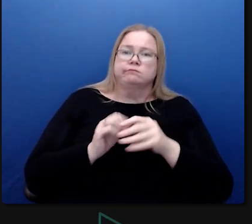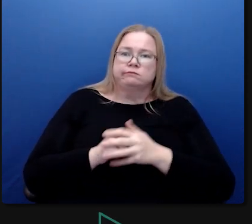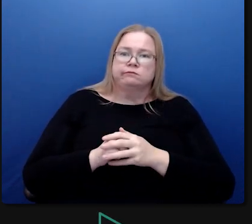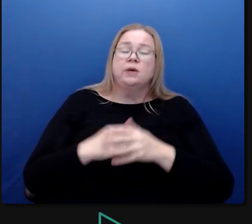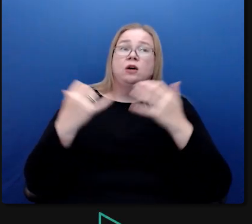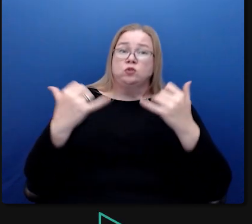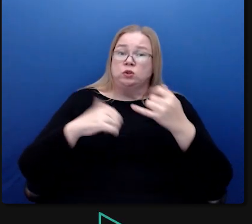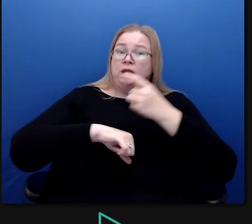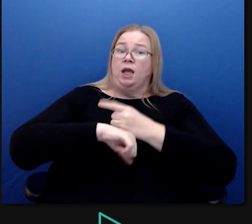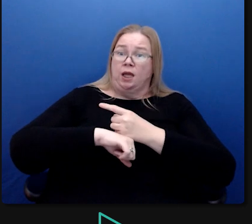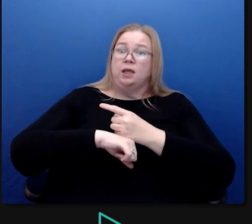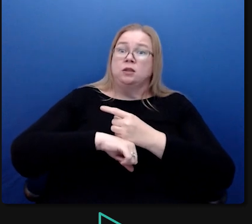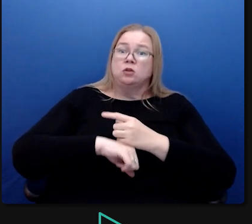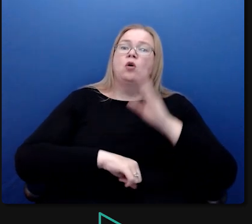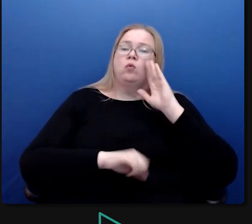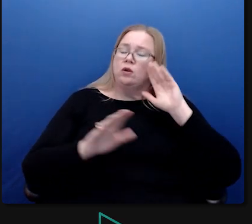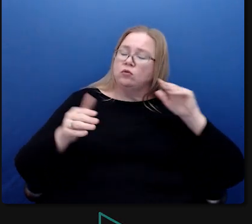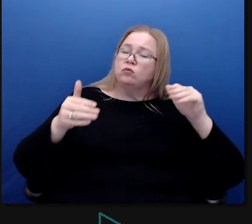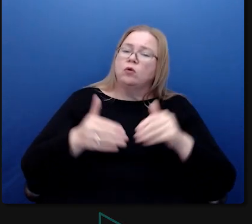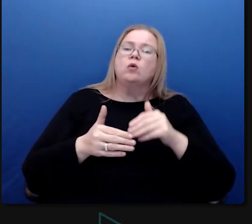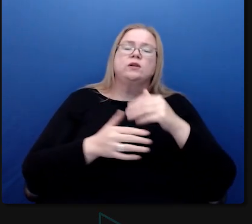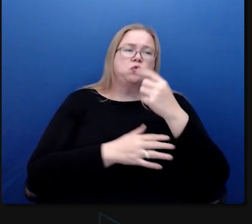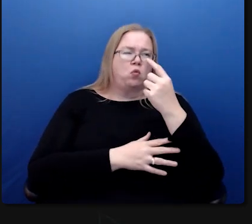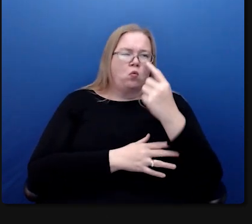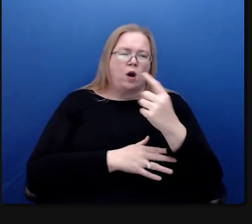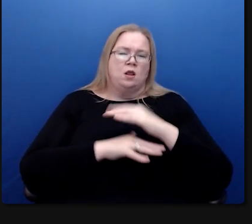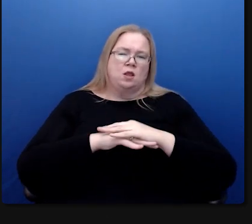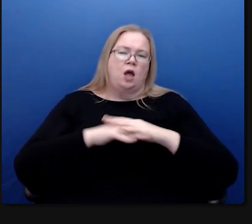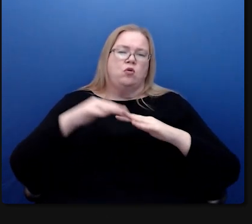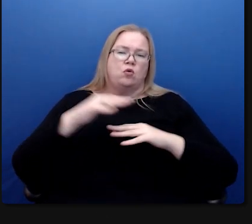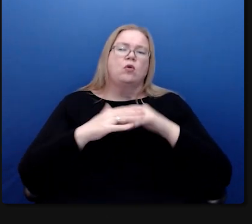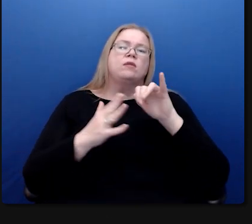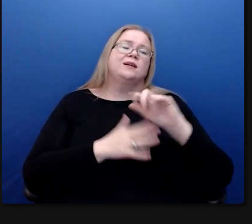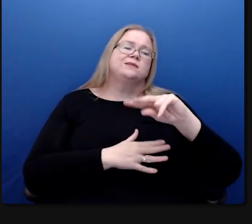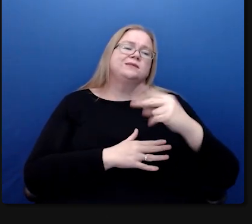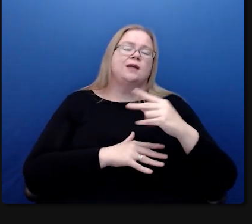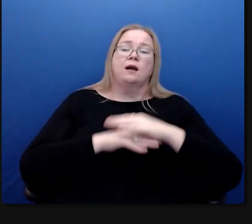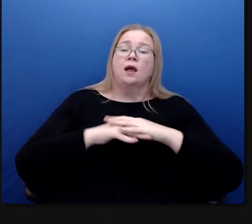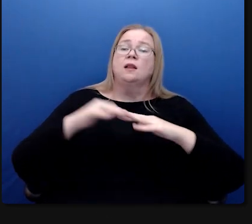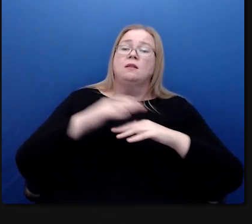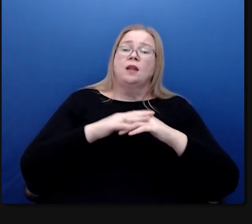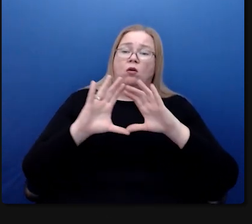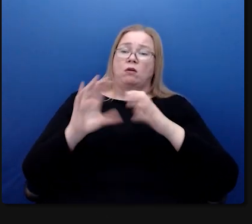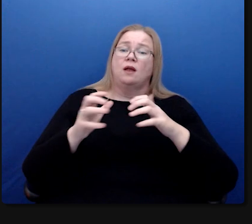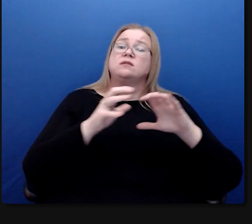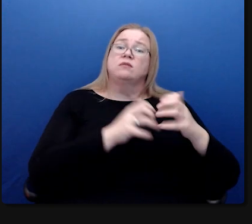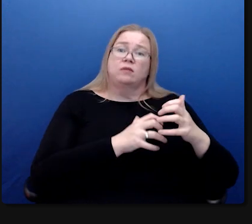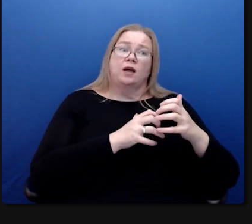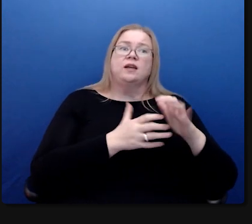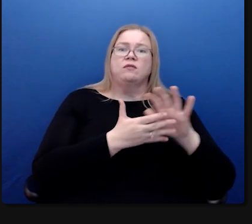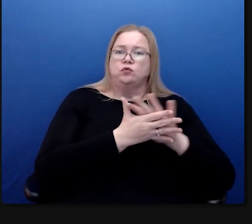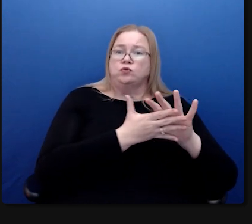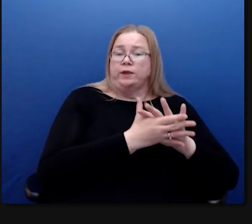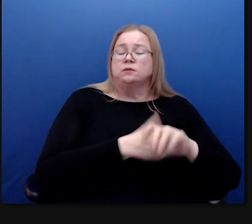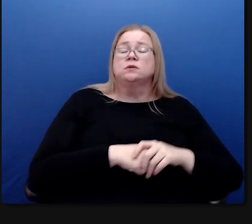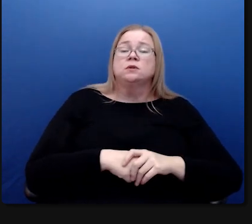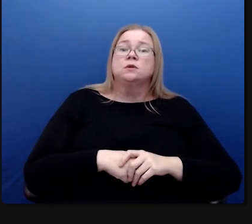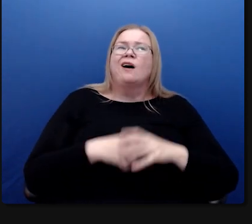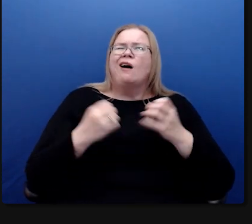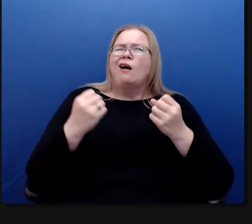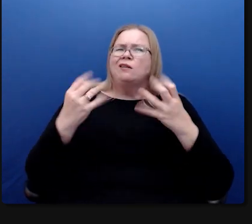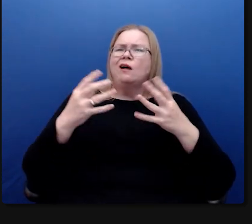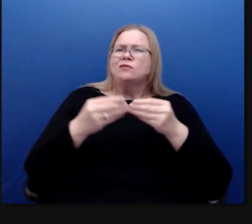only the product itself, but the services that you're providing in those games. So it's very important that we start there with that understanding